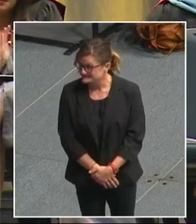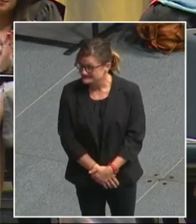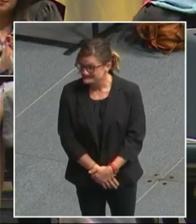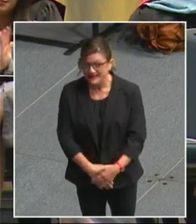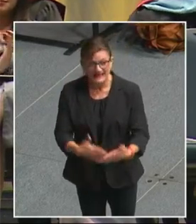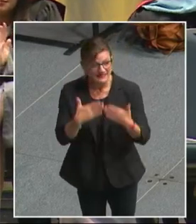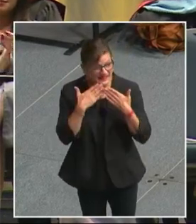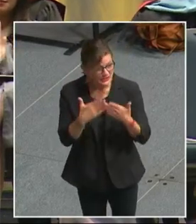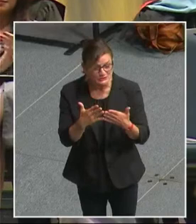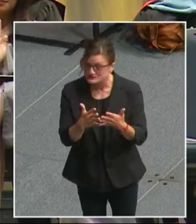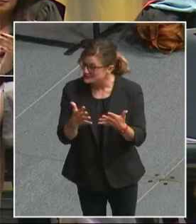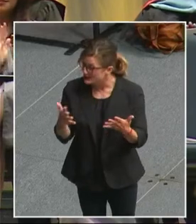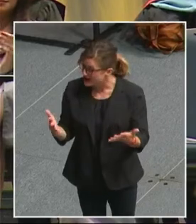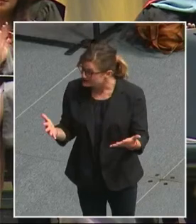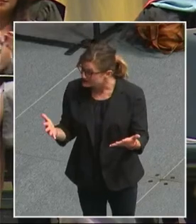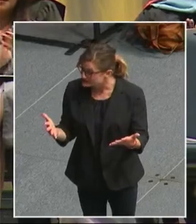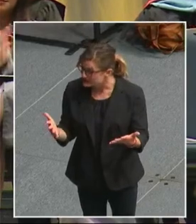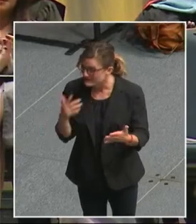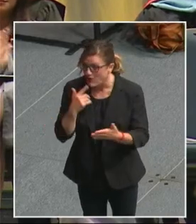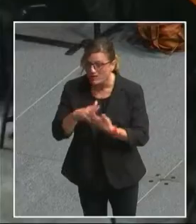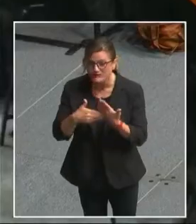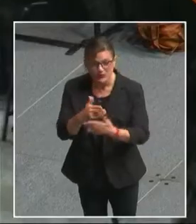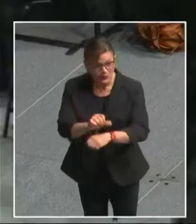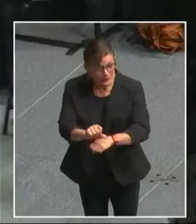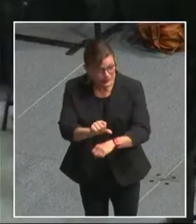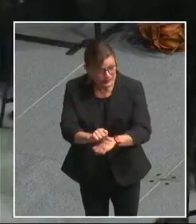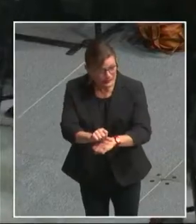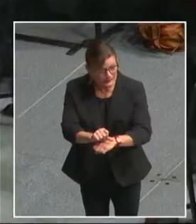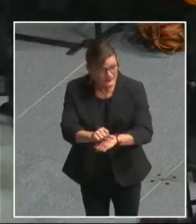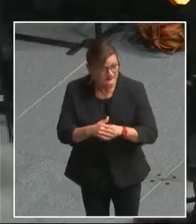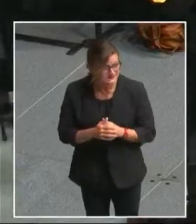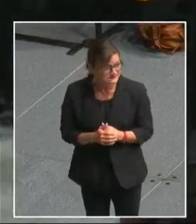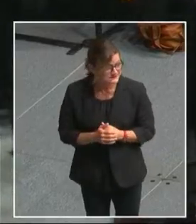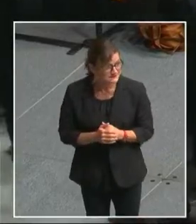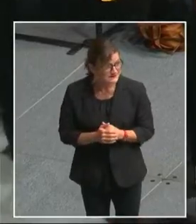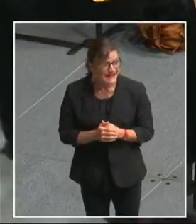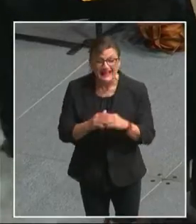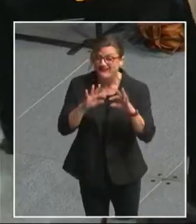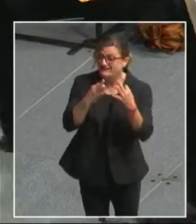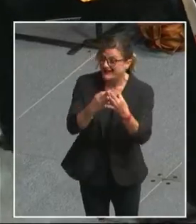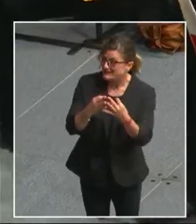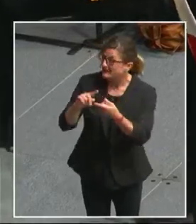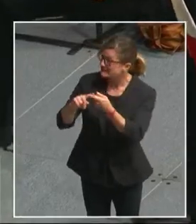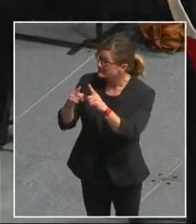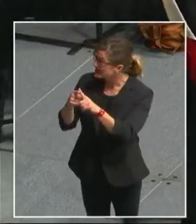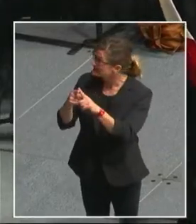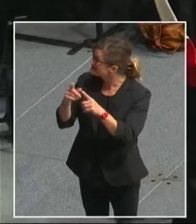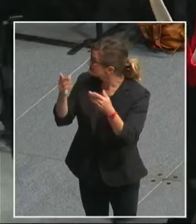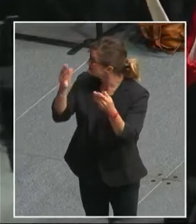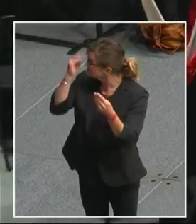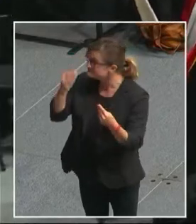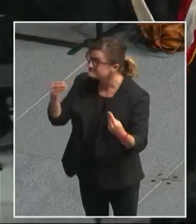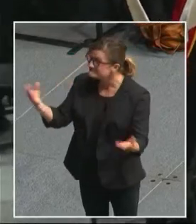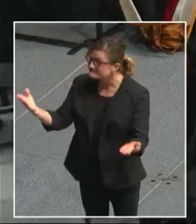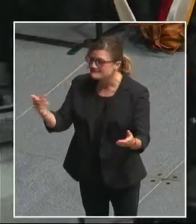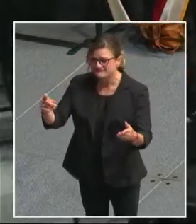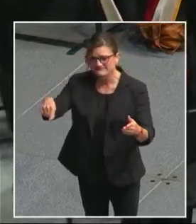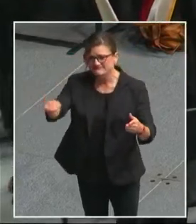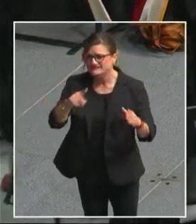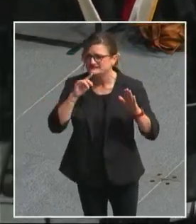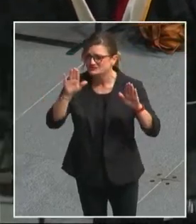Thank you so much for what you do. To the family and friends, this really is a tremendous group